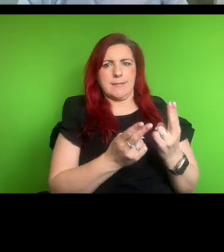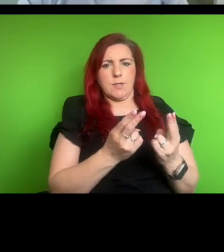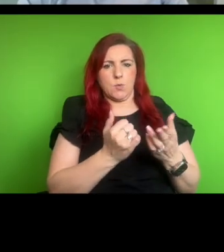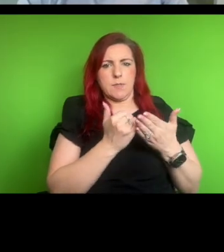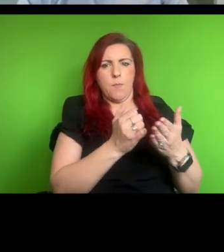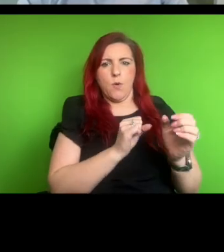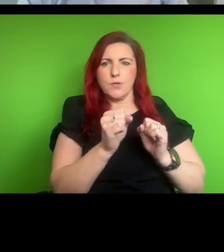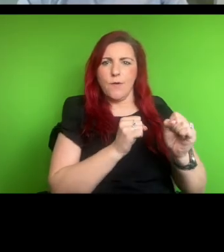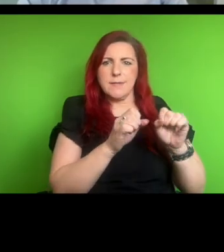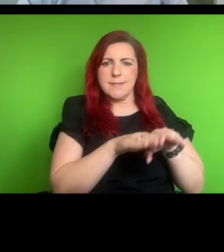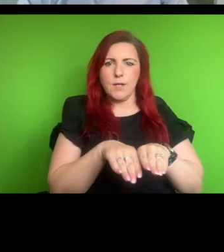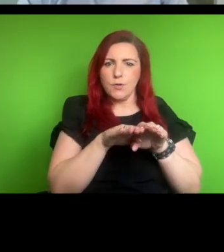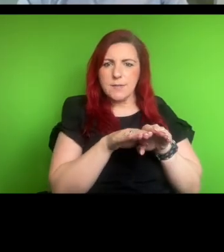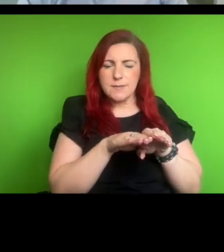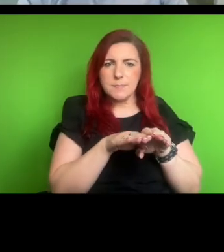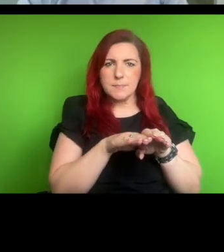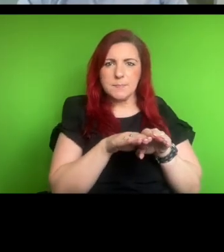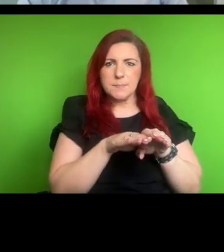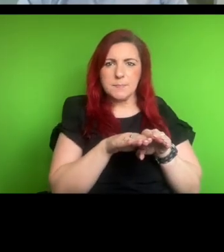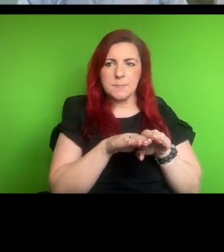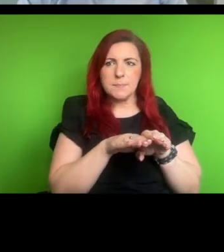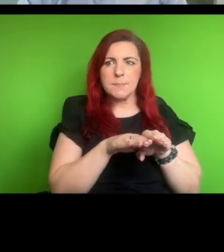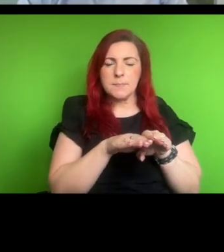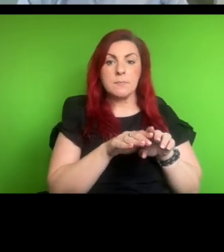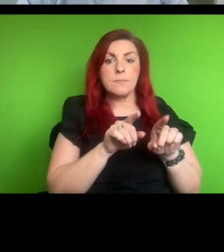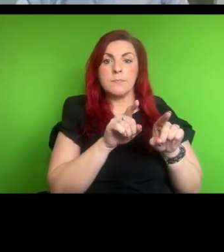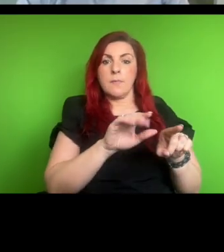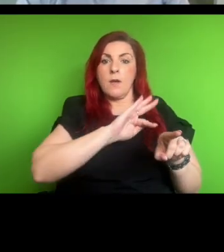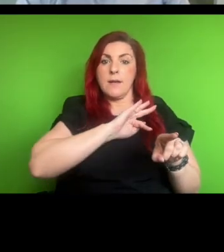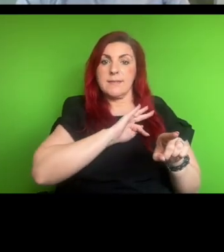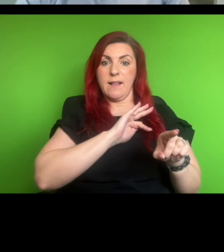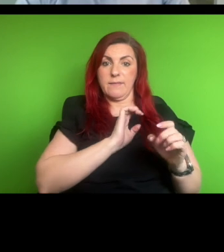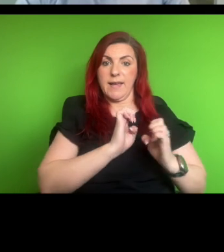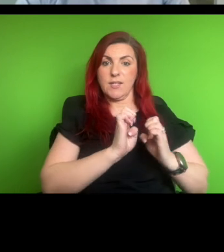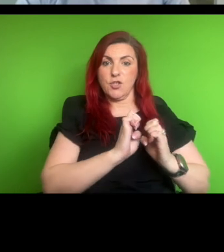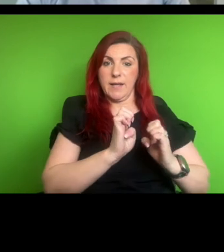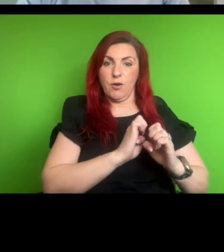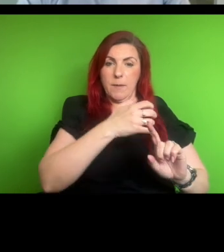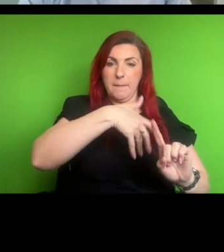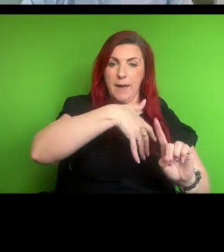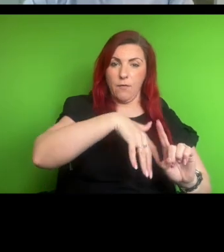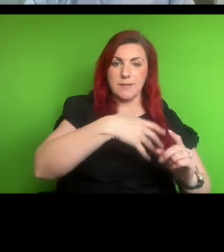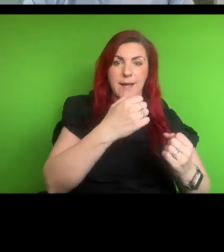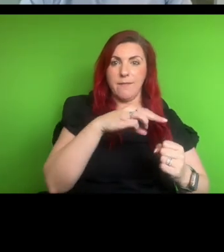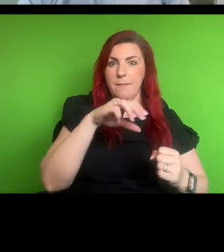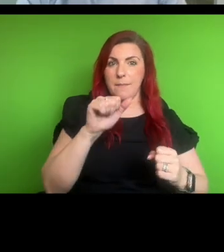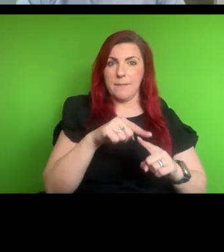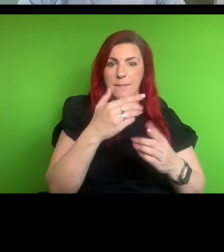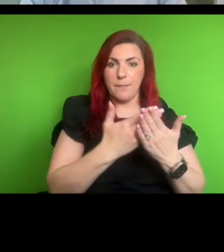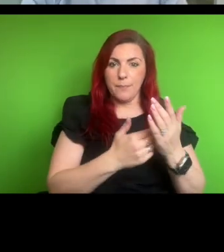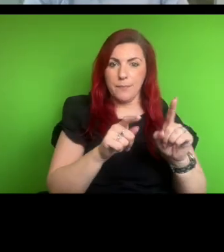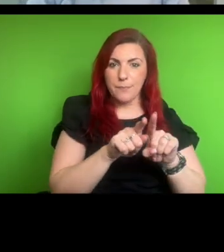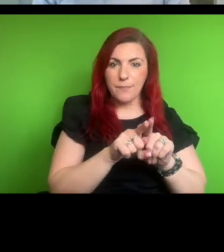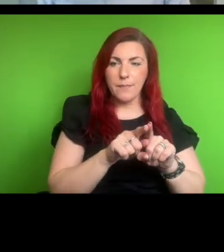She's an engineer by profession and holds a master's in law. and an MBS in health and safety.